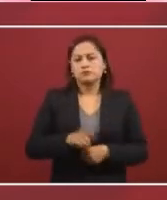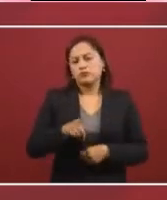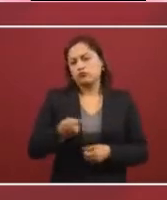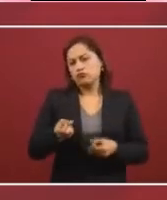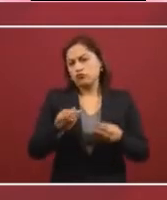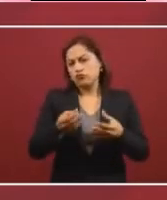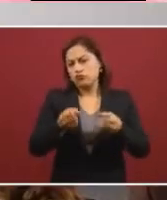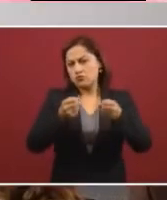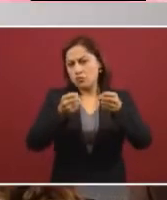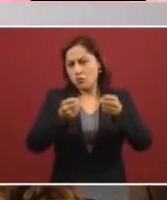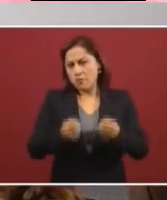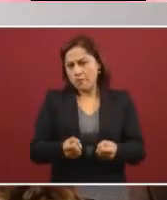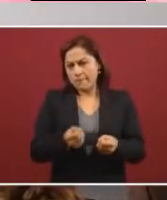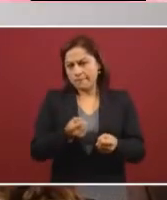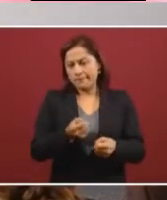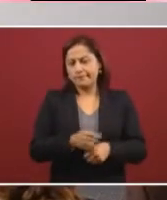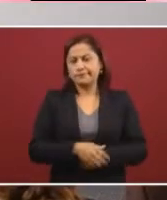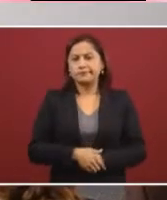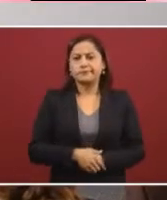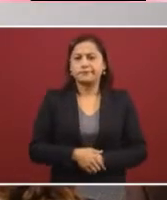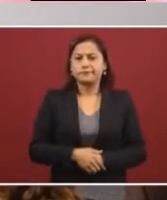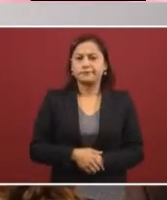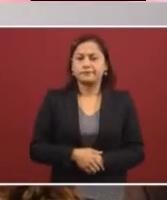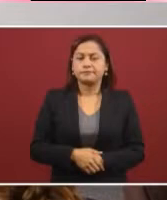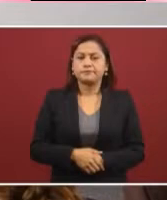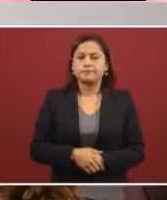Social Security.